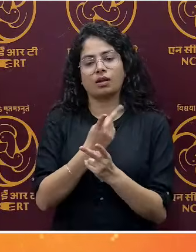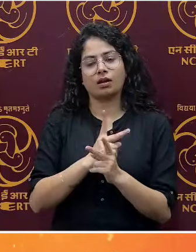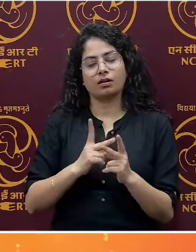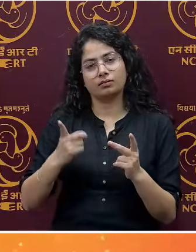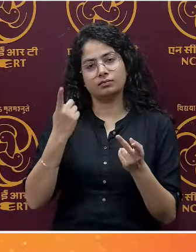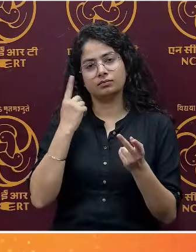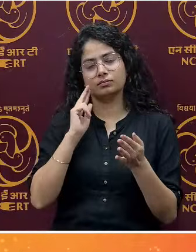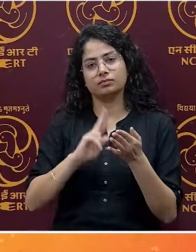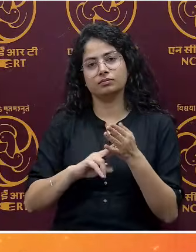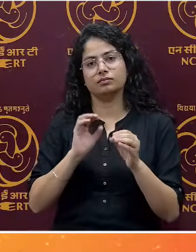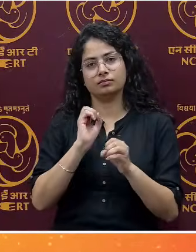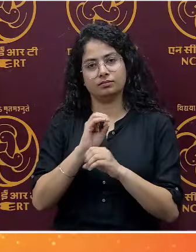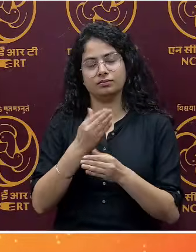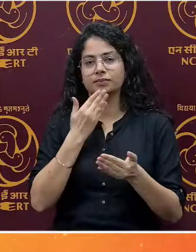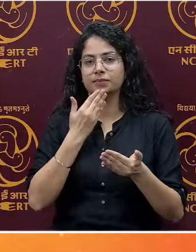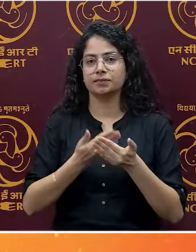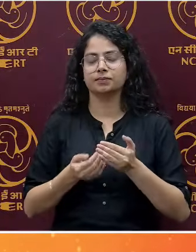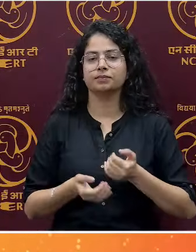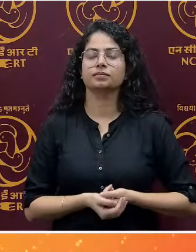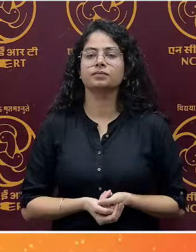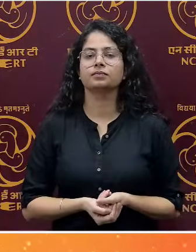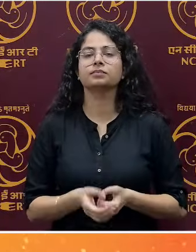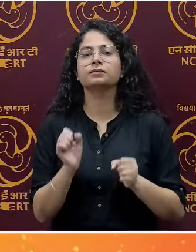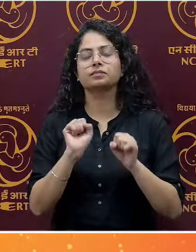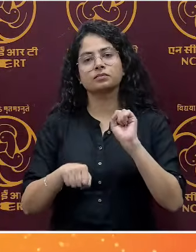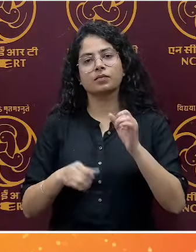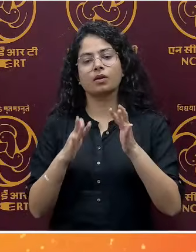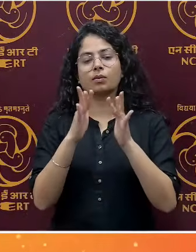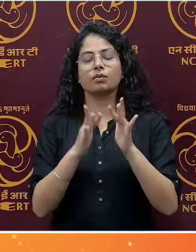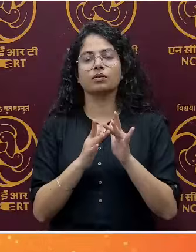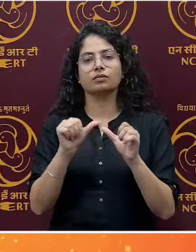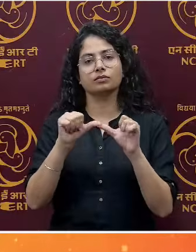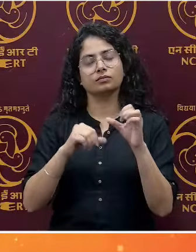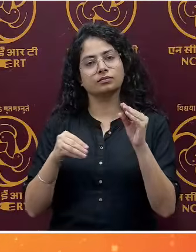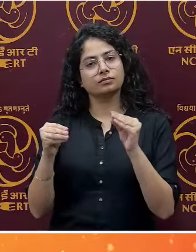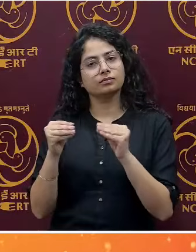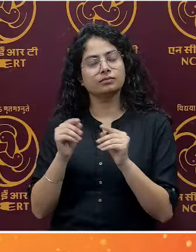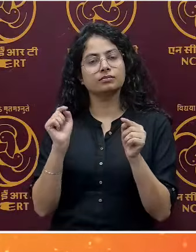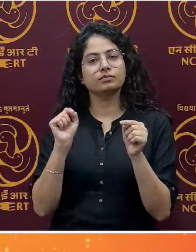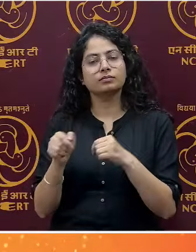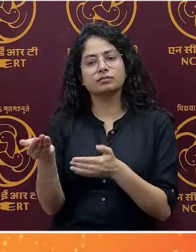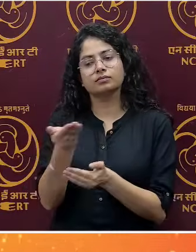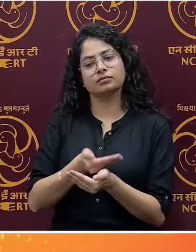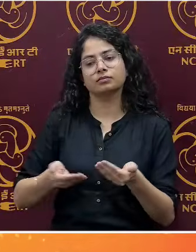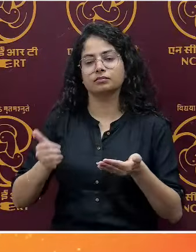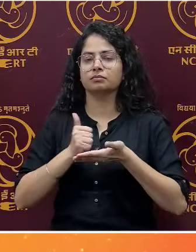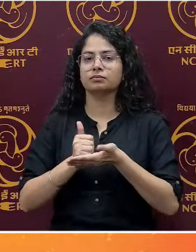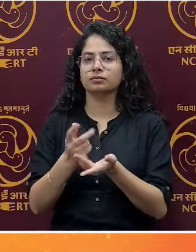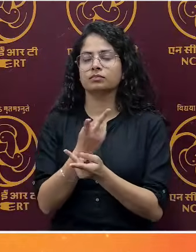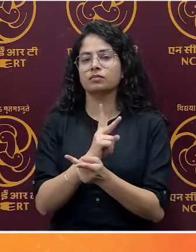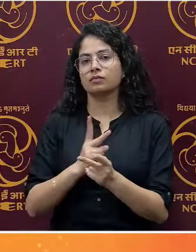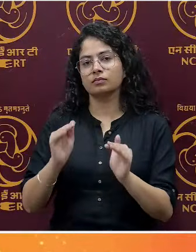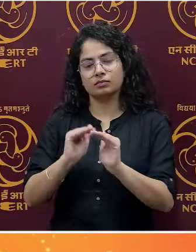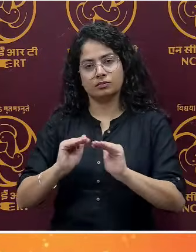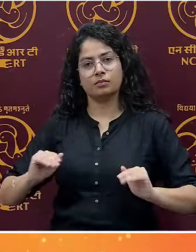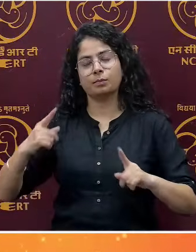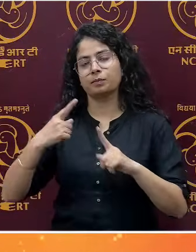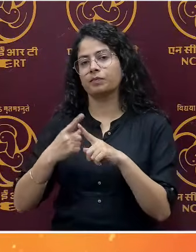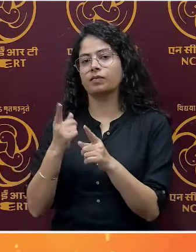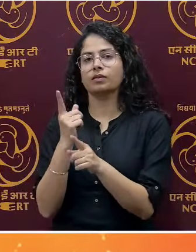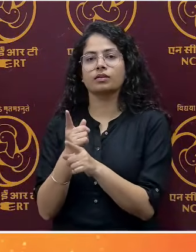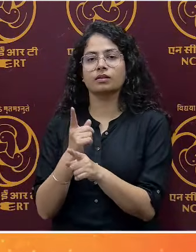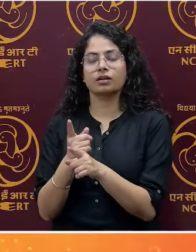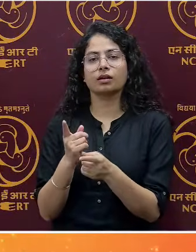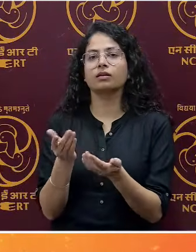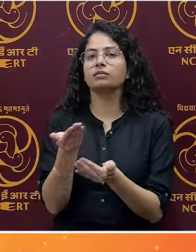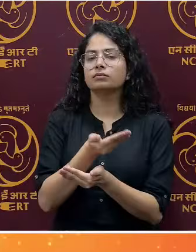information, ma'am. Thank you. Thank you. And definitely virtual labs are there to help you out, to all the students and teachers out there.